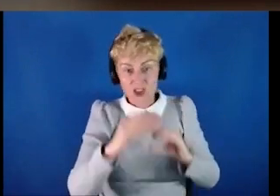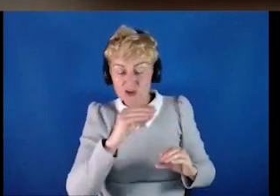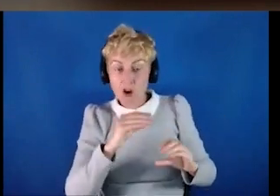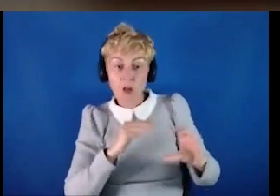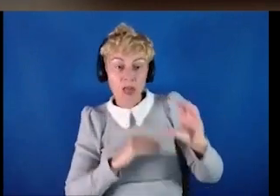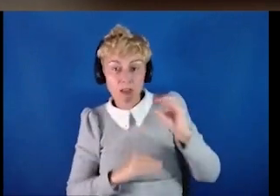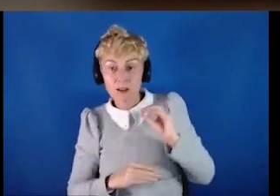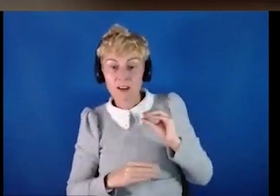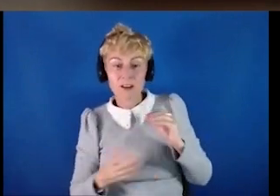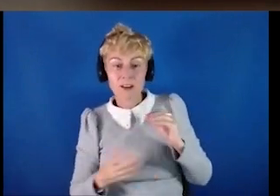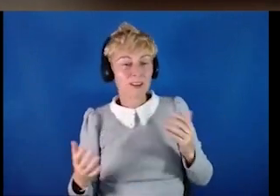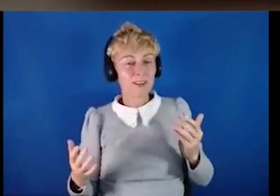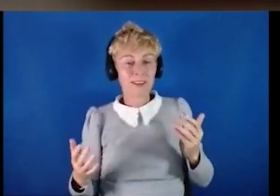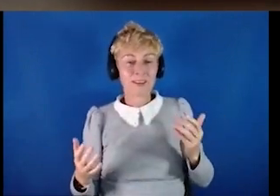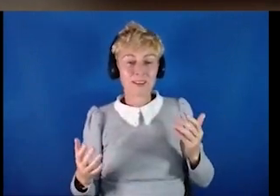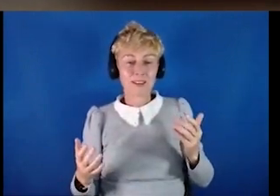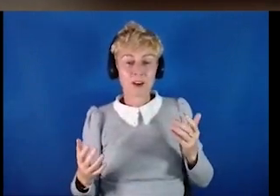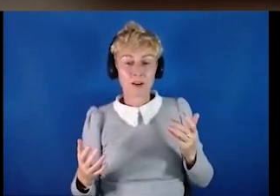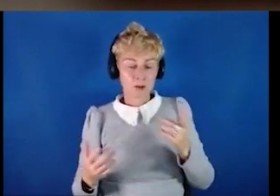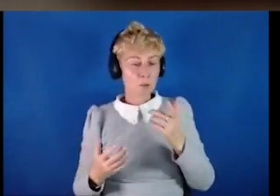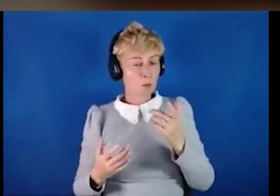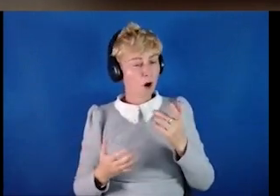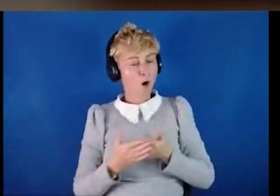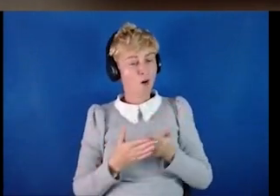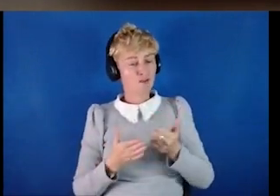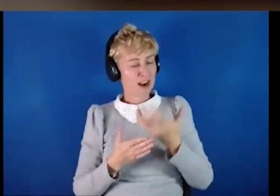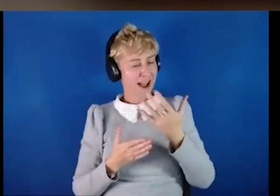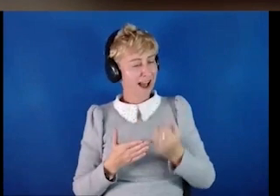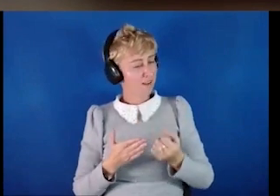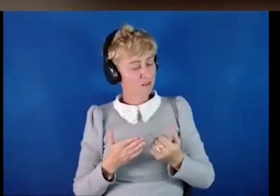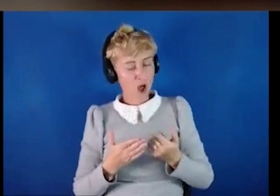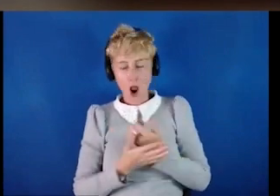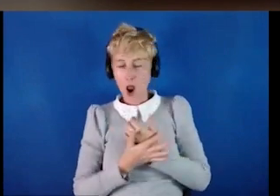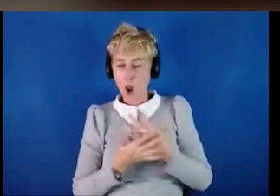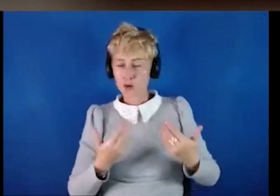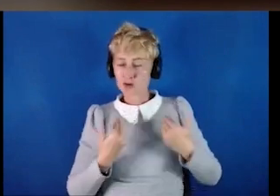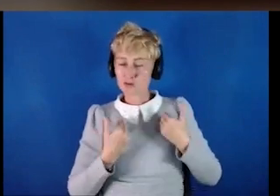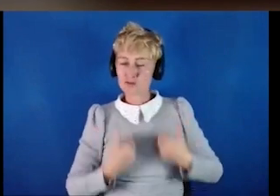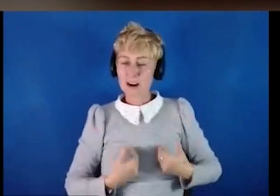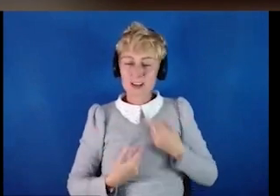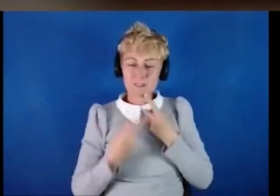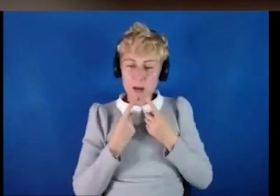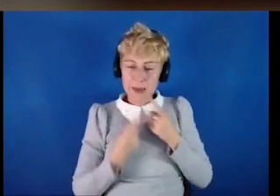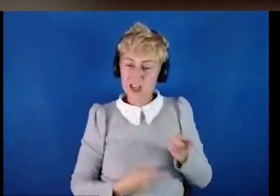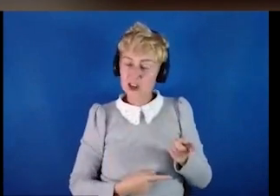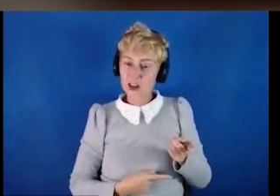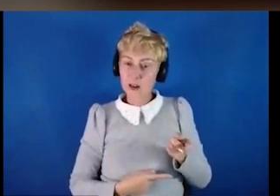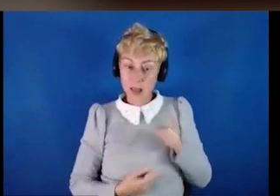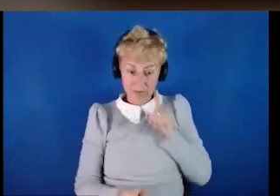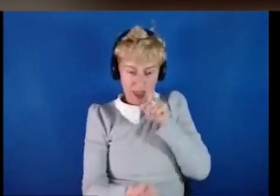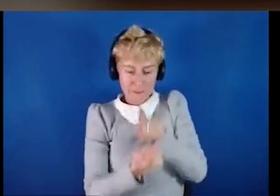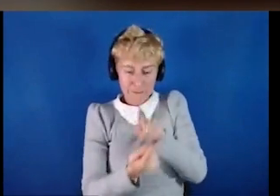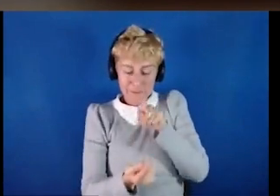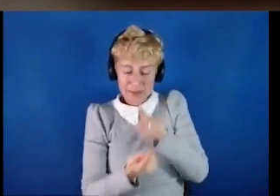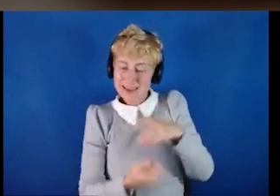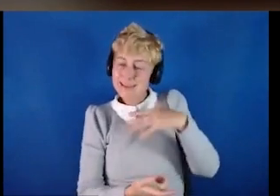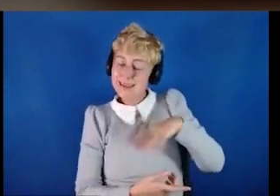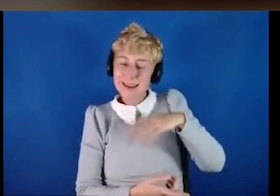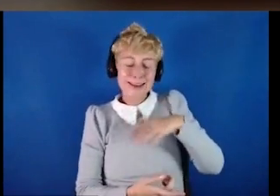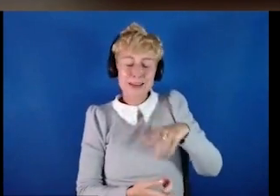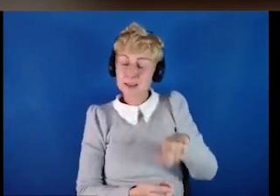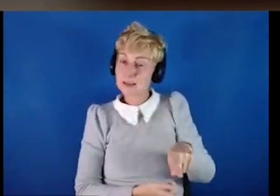and that. And yet they are often the groups that are most meeting people's desperate